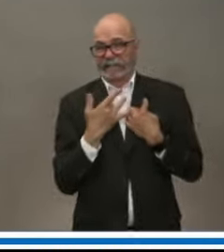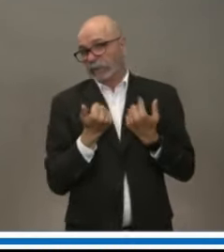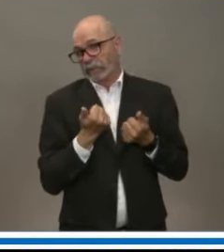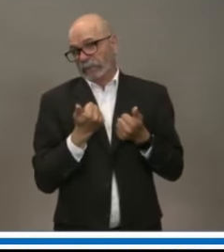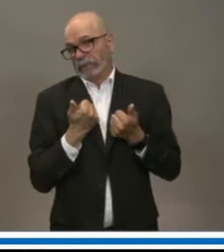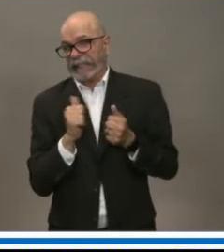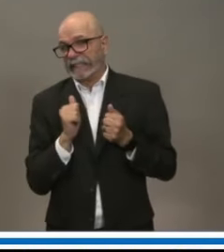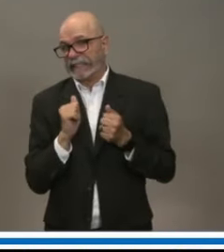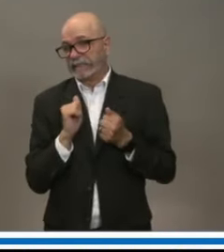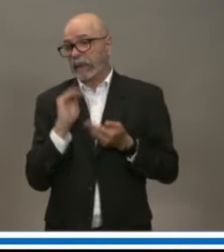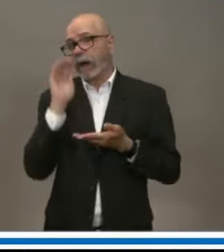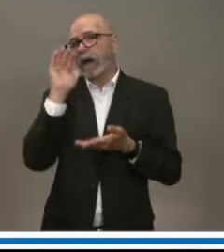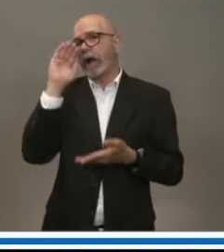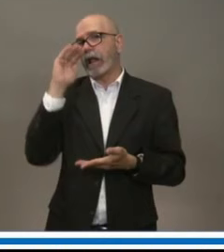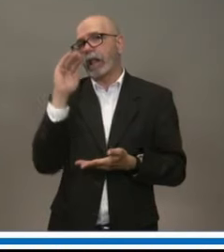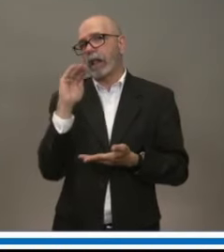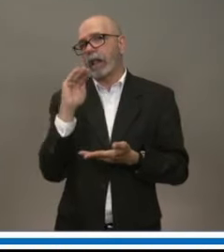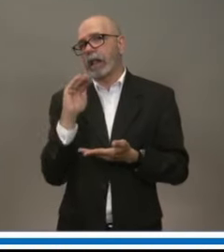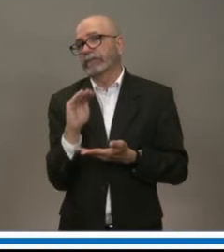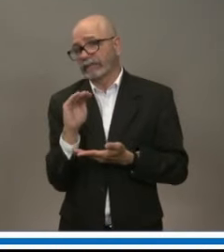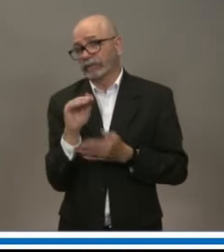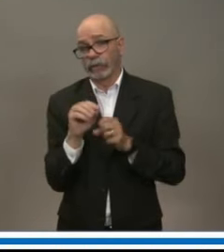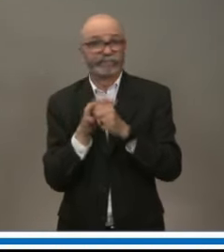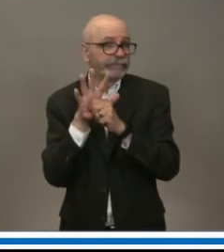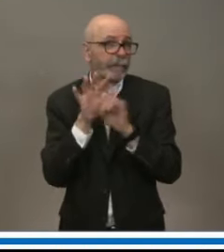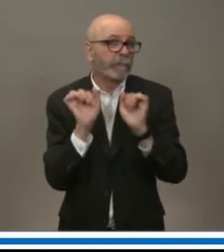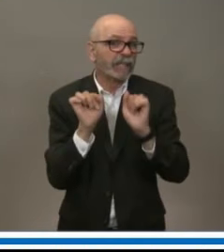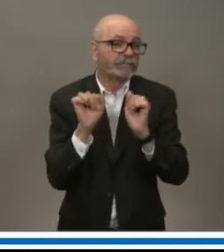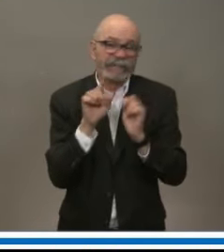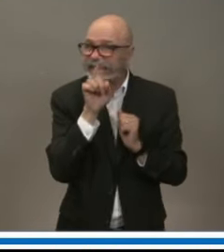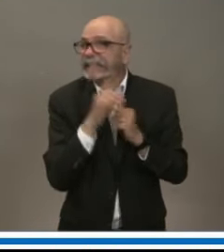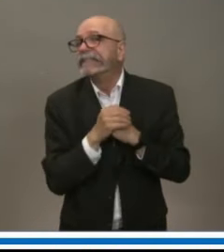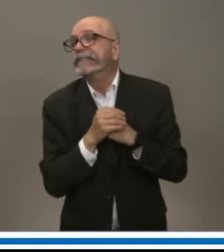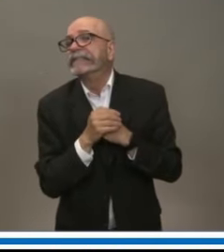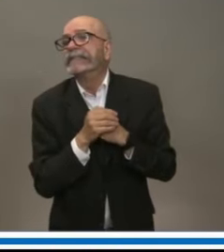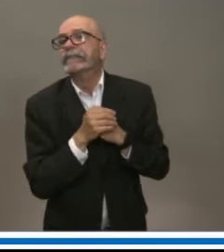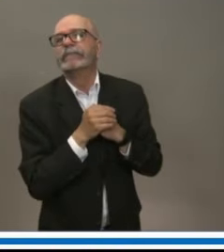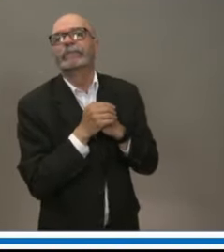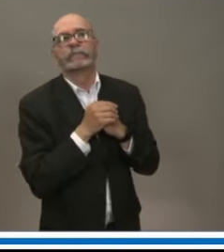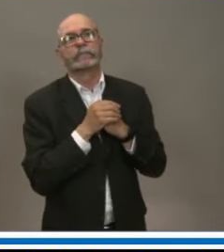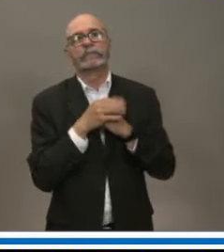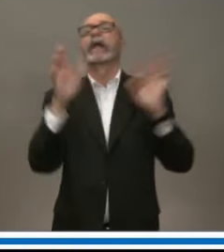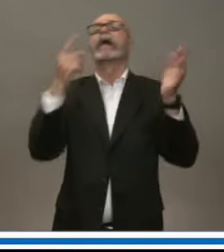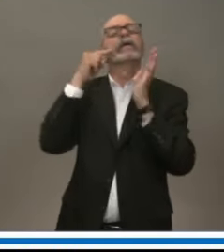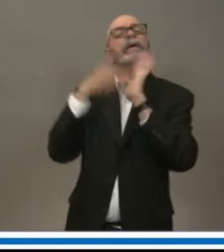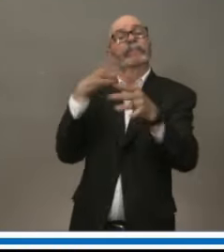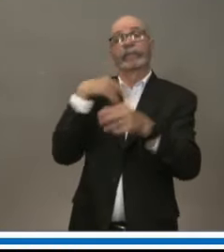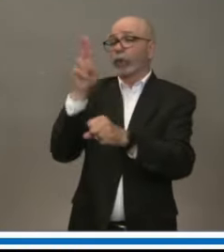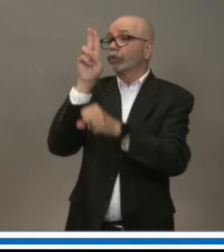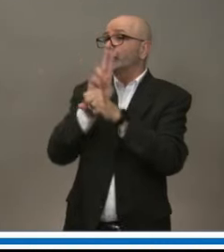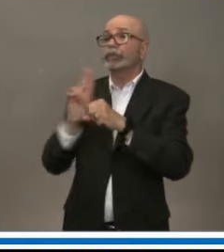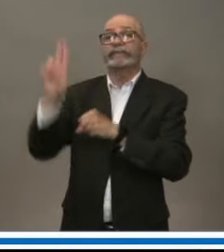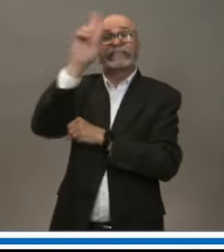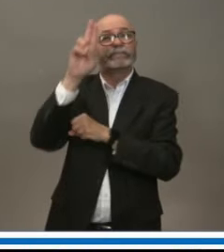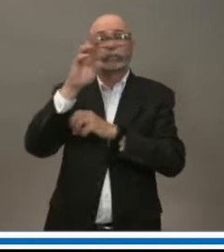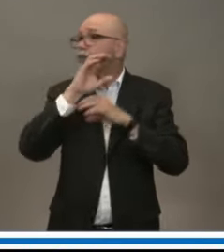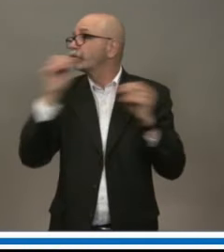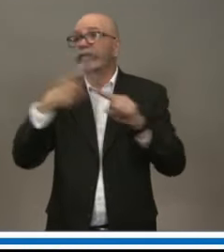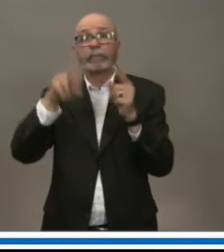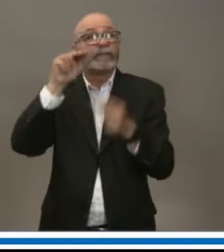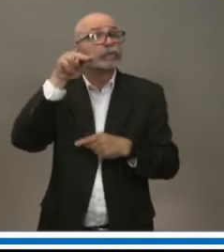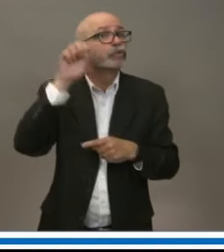people? Well, we, as when it came to university students, if they're not from Nova Scotia, we've encouraged them already to go home.